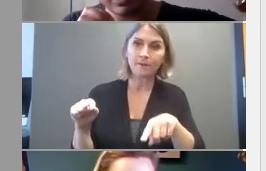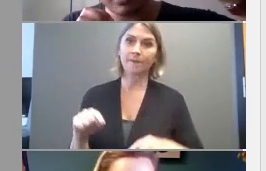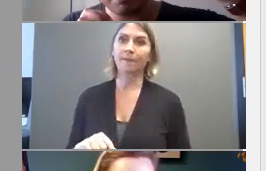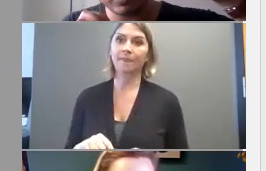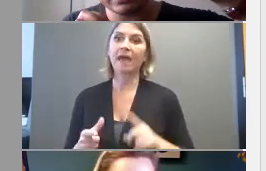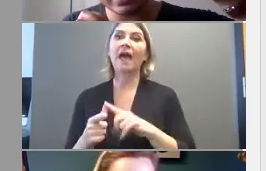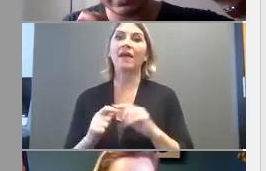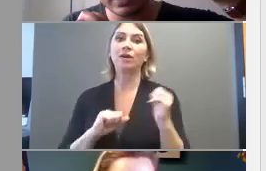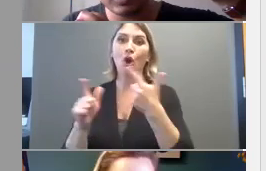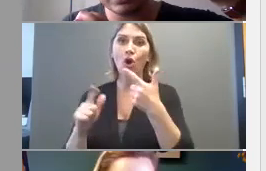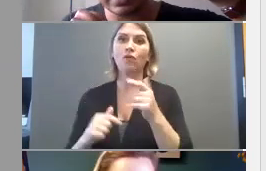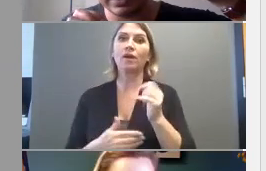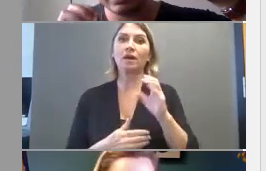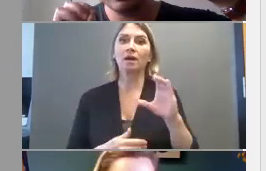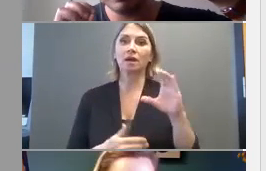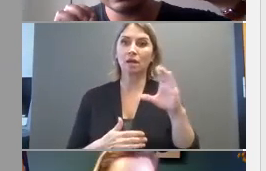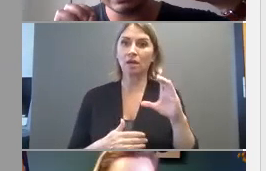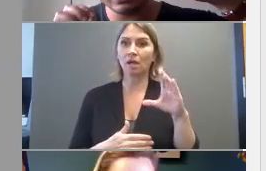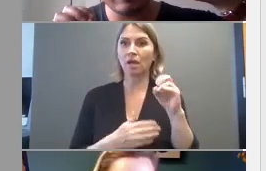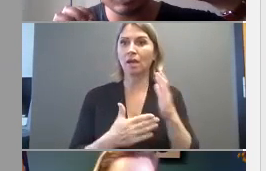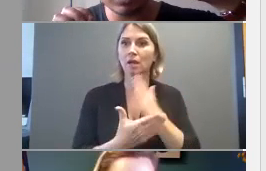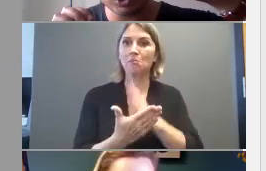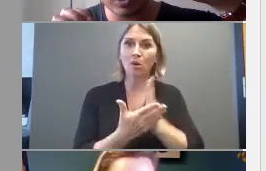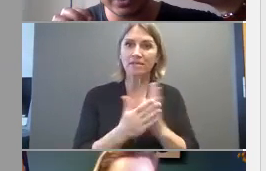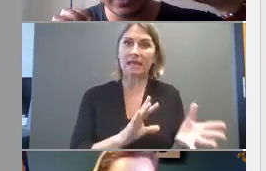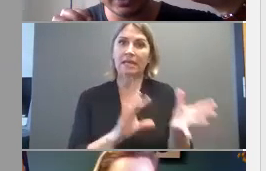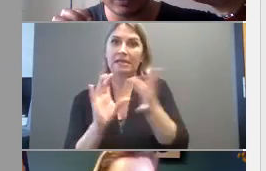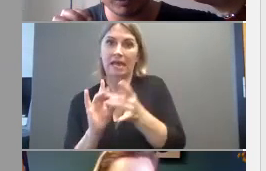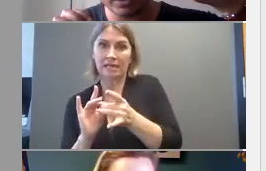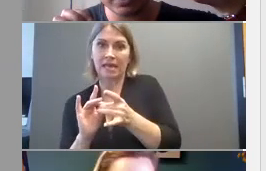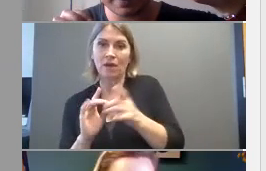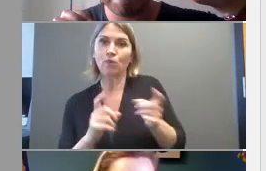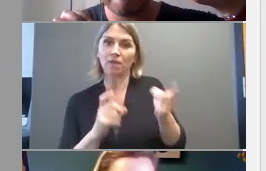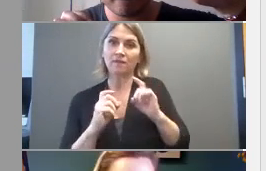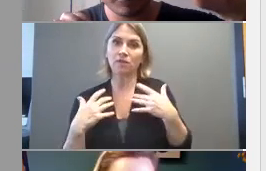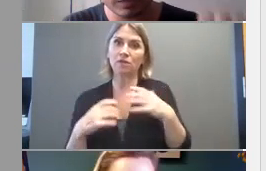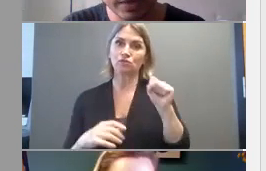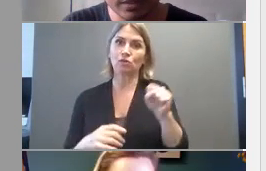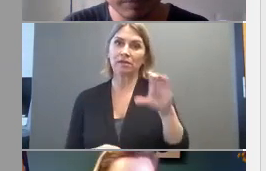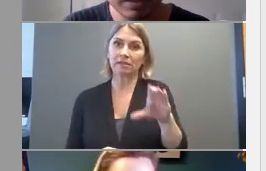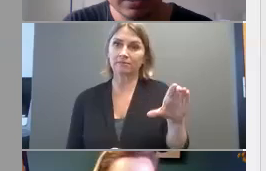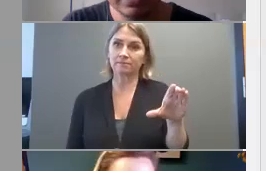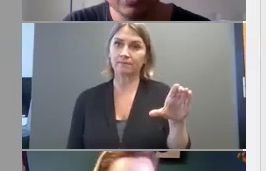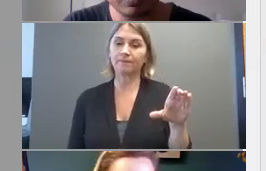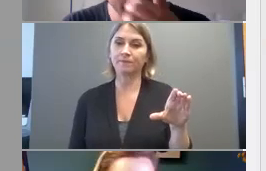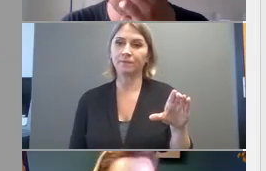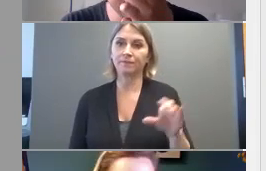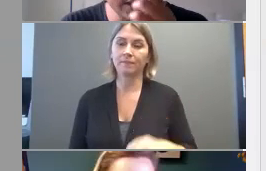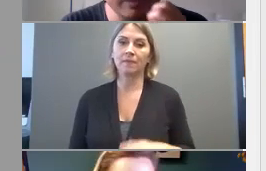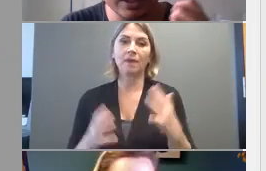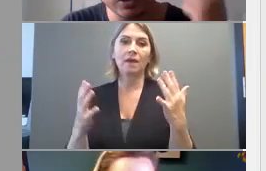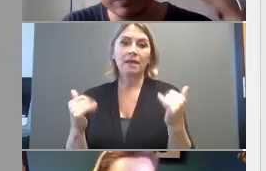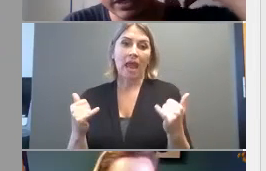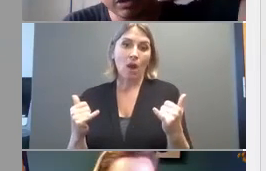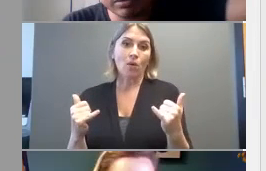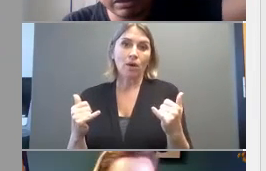then all of the components that connect to the sink basically gives you the strongly connected components, right? Now,